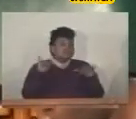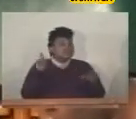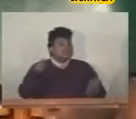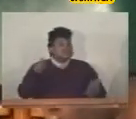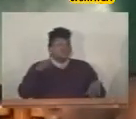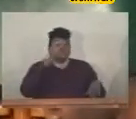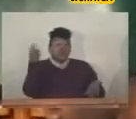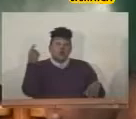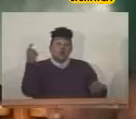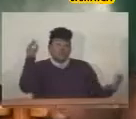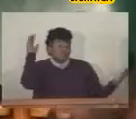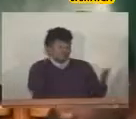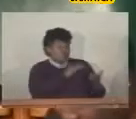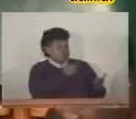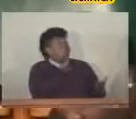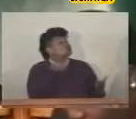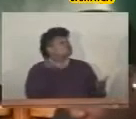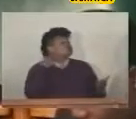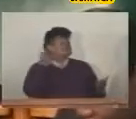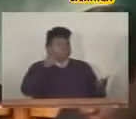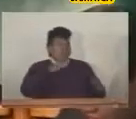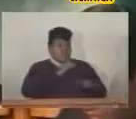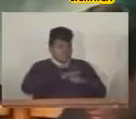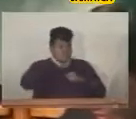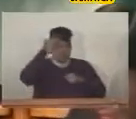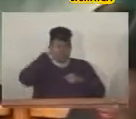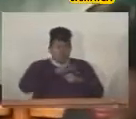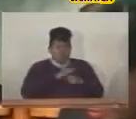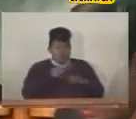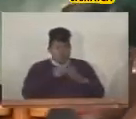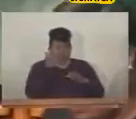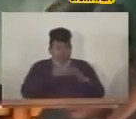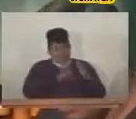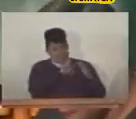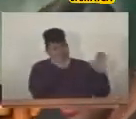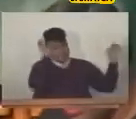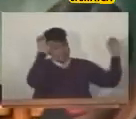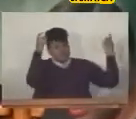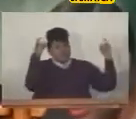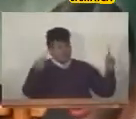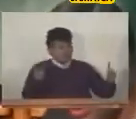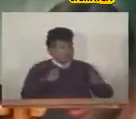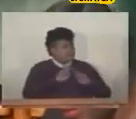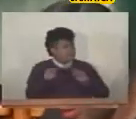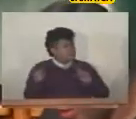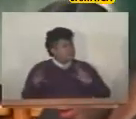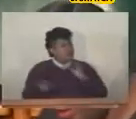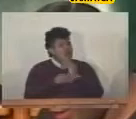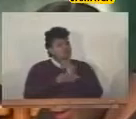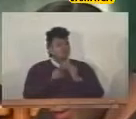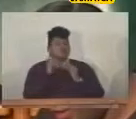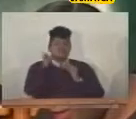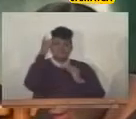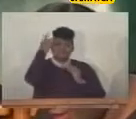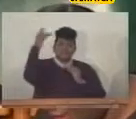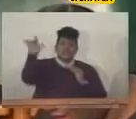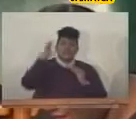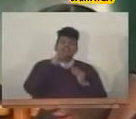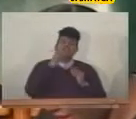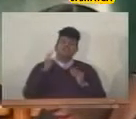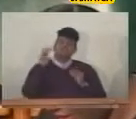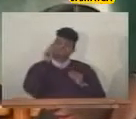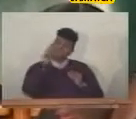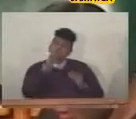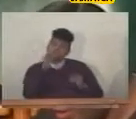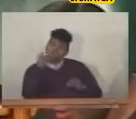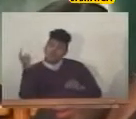not only to reduce the risk of flare-ups at the end of the state of emergency, but to build intelligence and address not